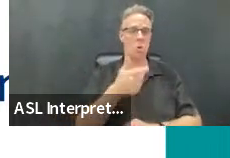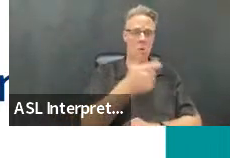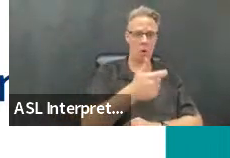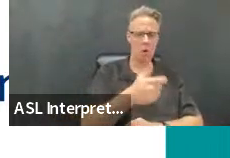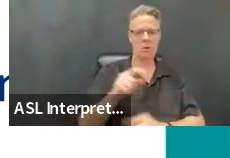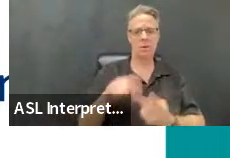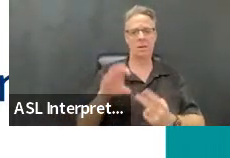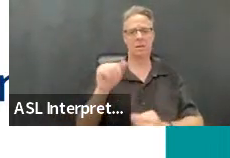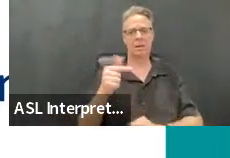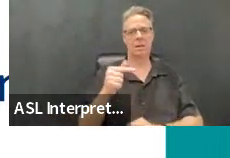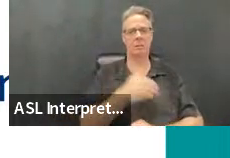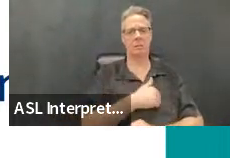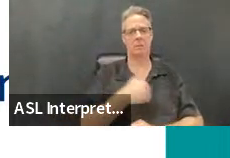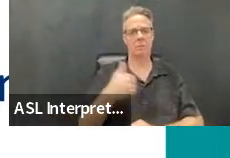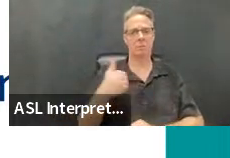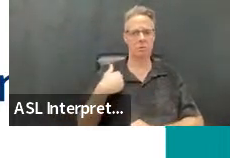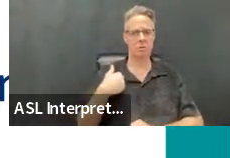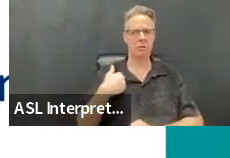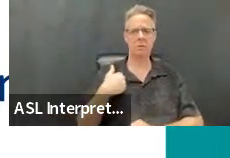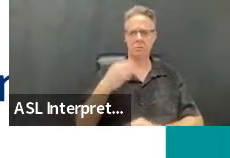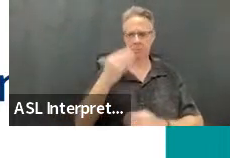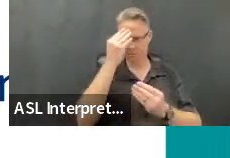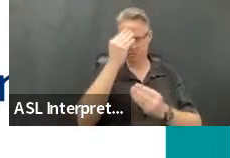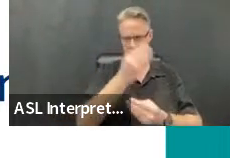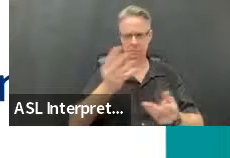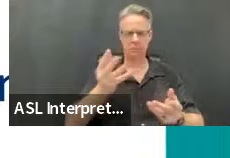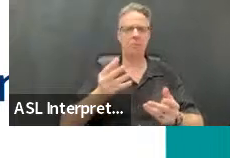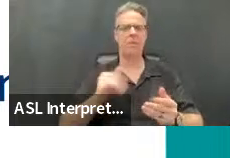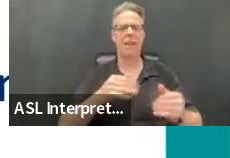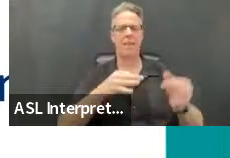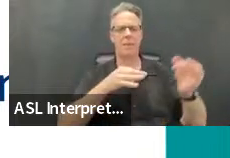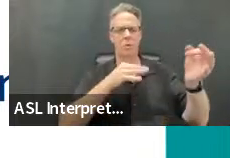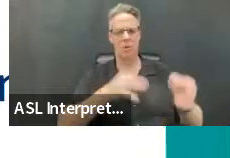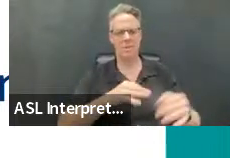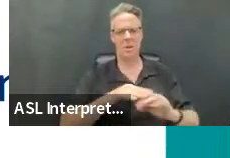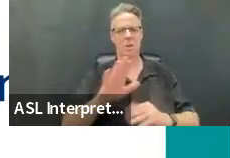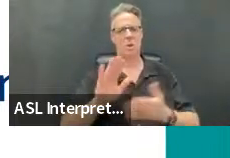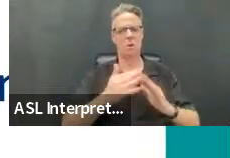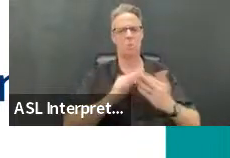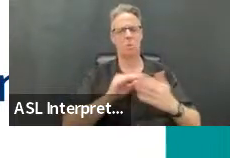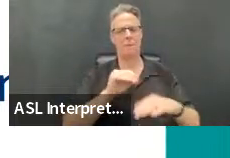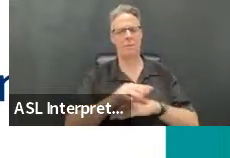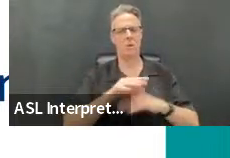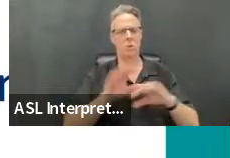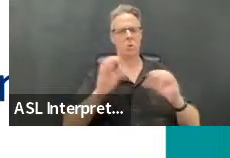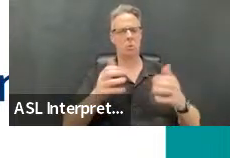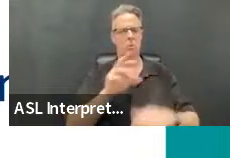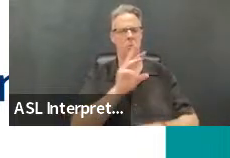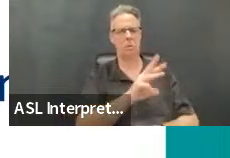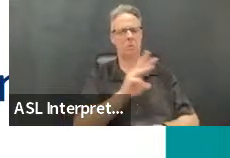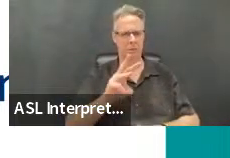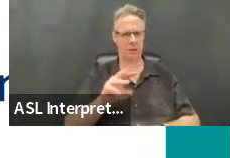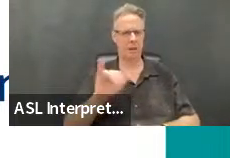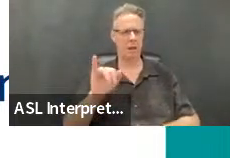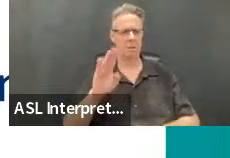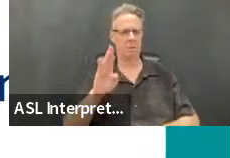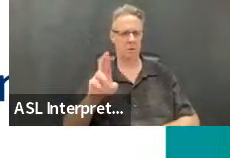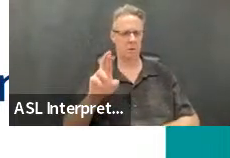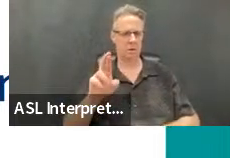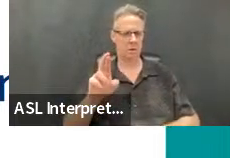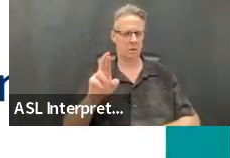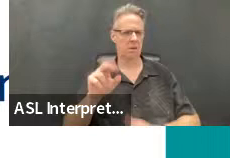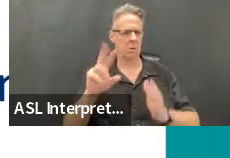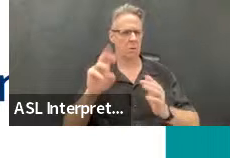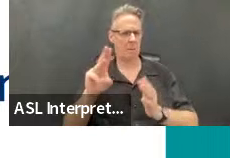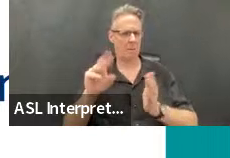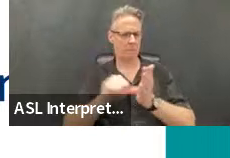members, just for your education, the instructions are on the Community Advisory Group webpage, on the IBR webpage,